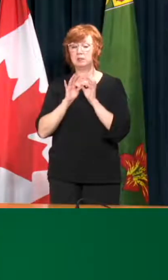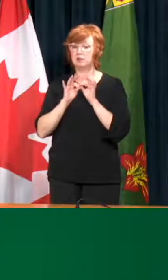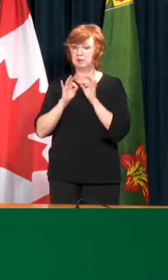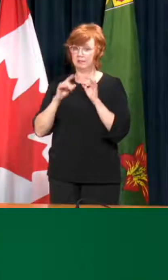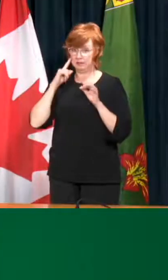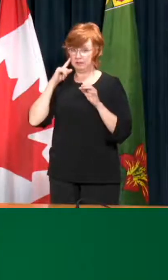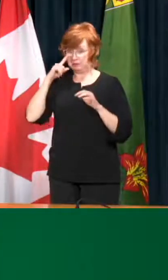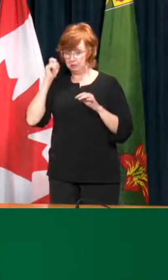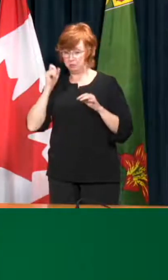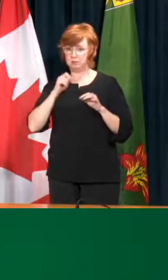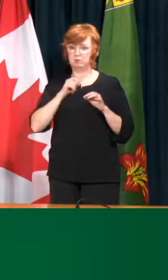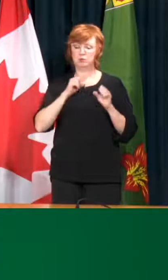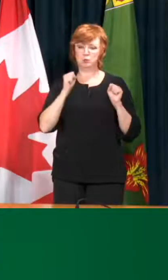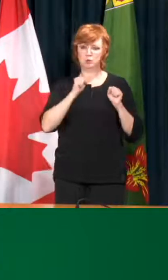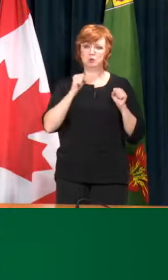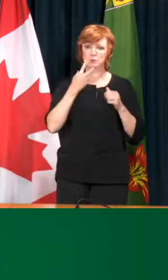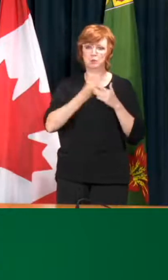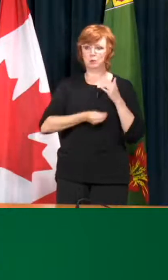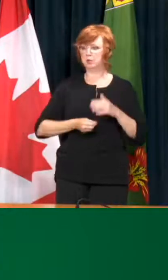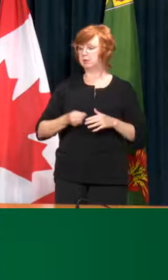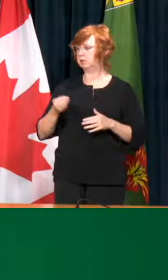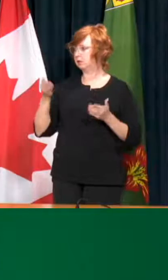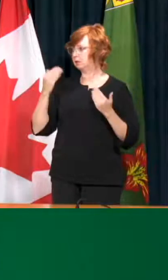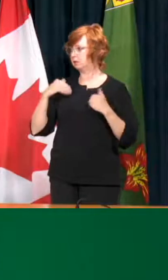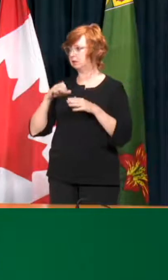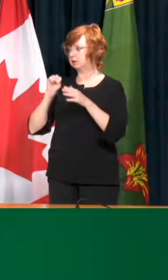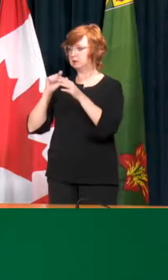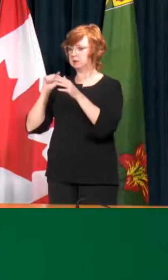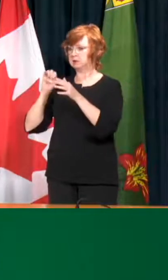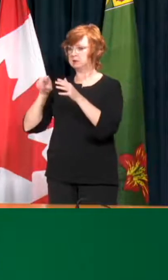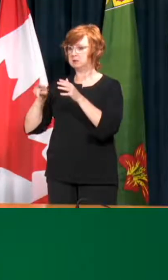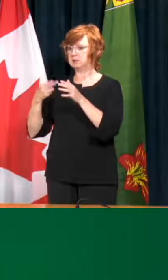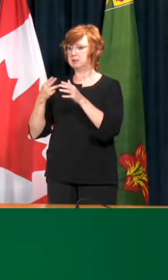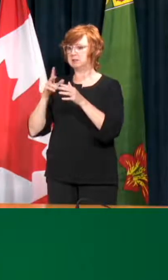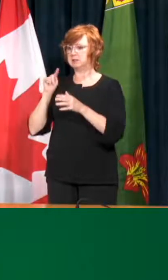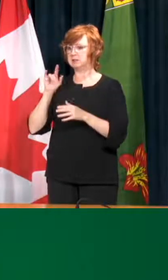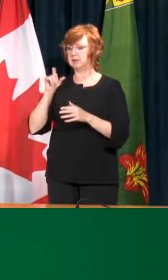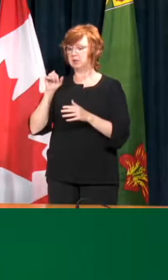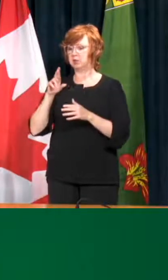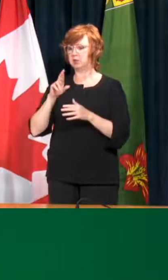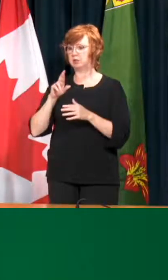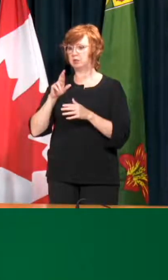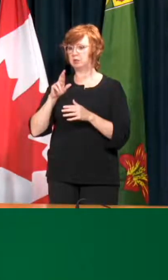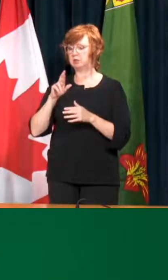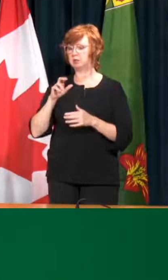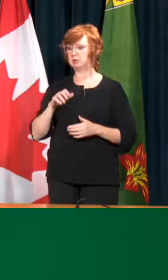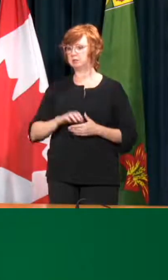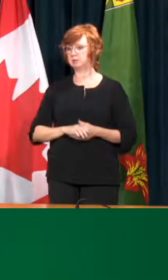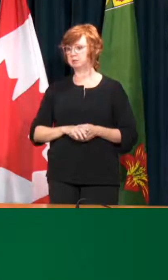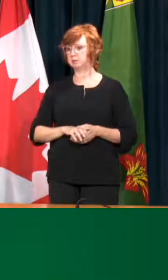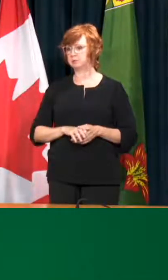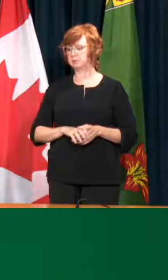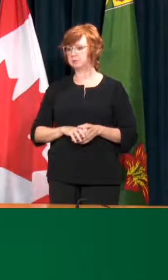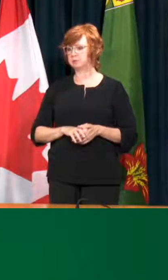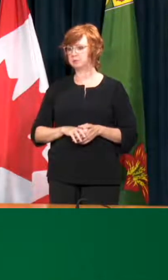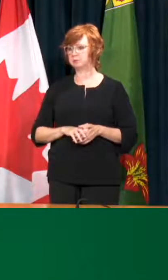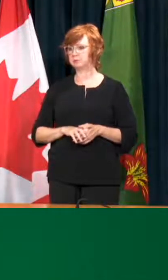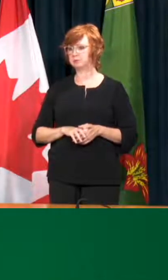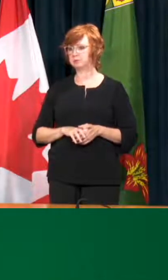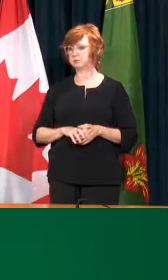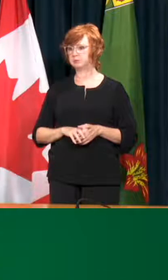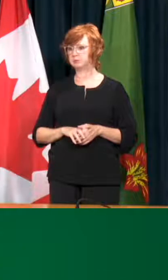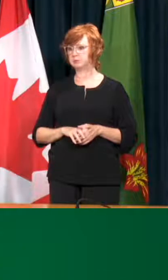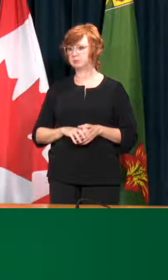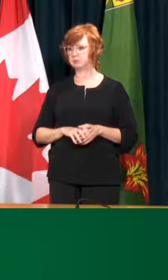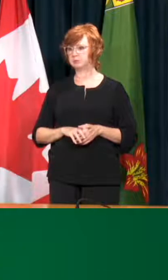gathered indoors. Next, we have Stephanie Taylor, Canadian Press. Dr. Shahab, when can we expect to see some